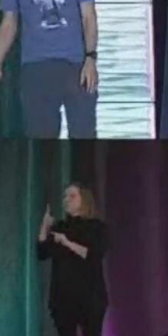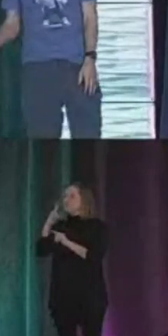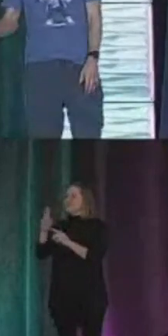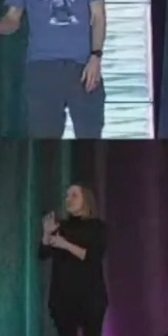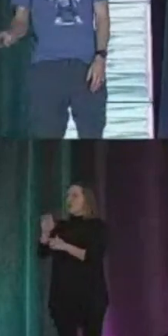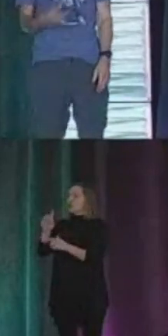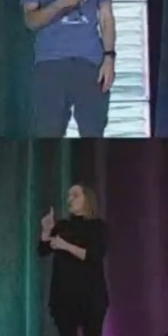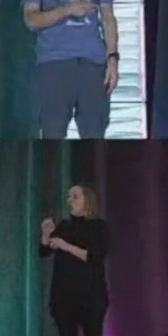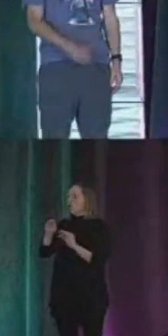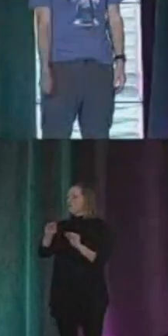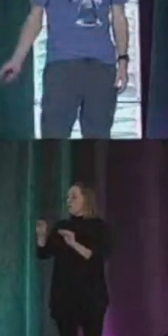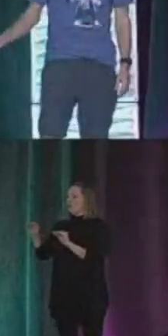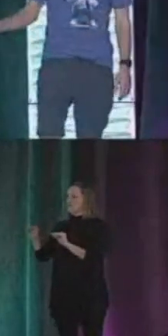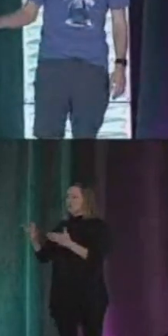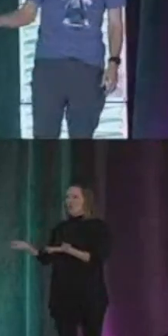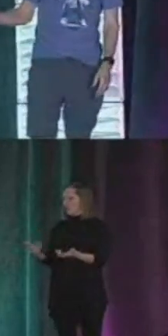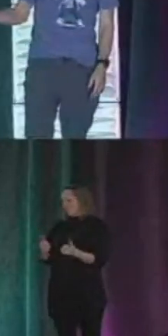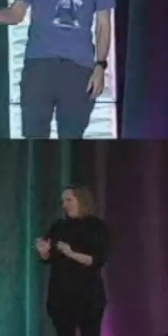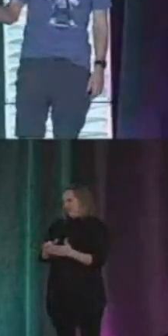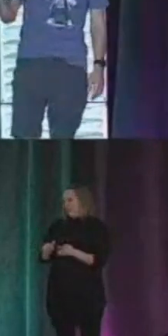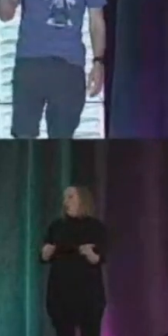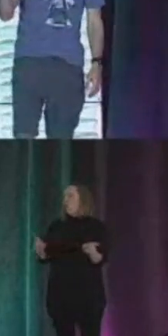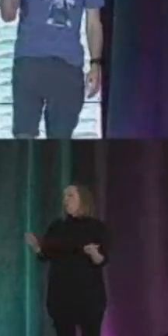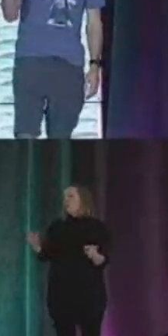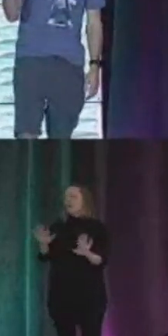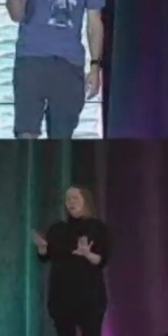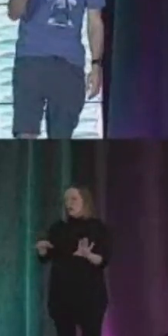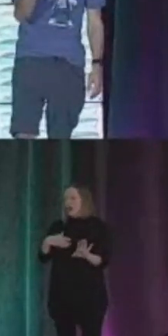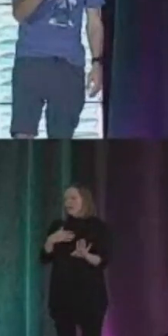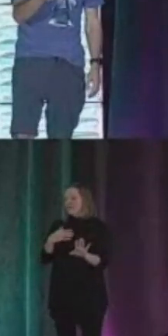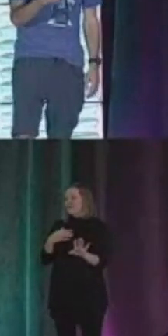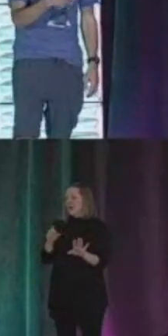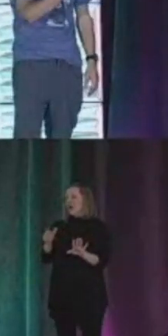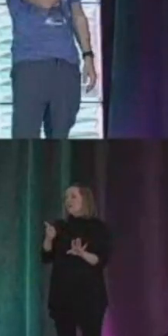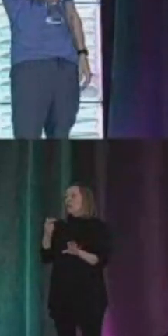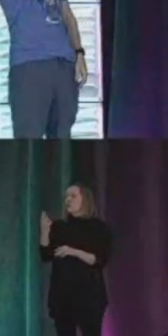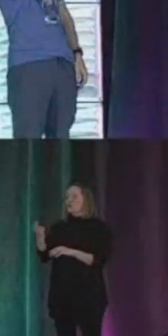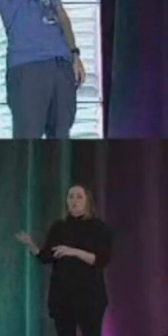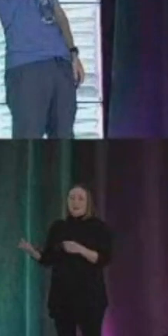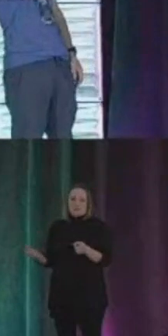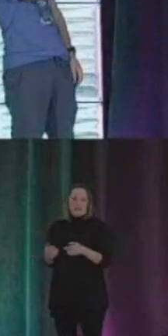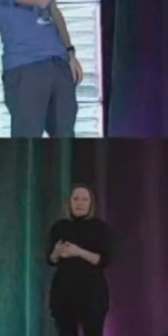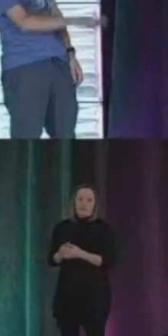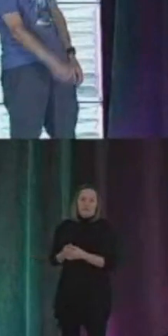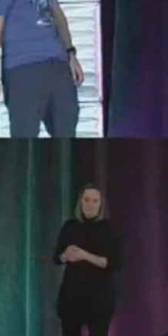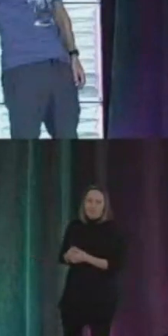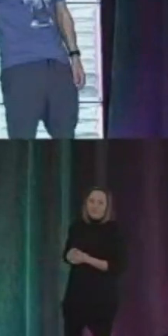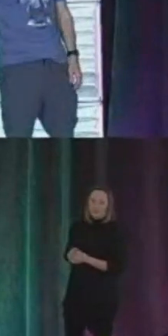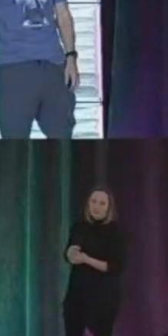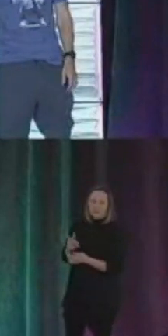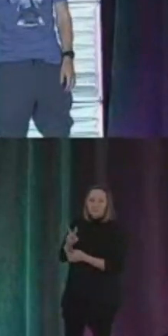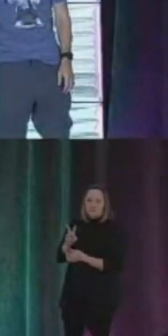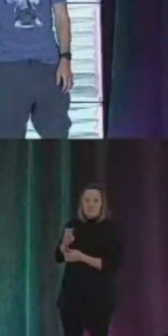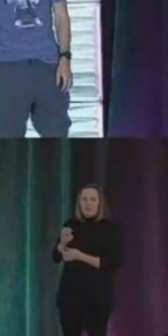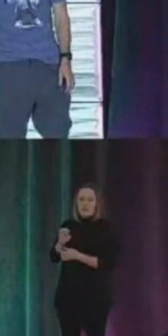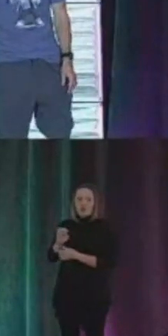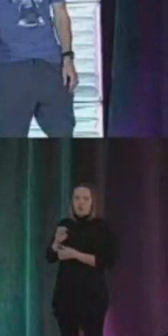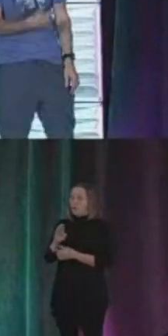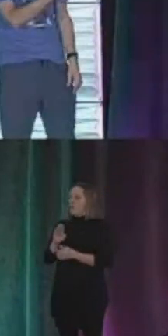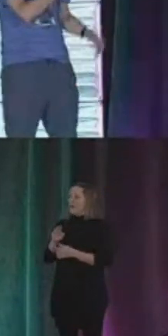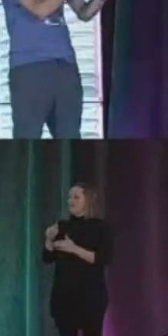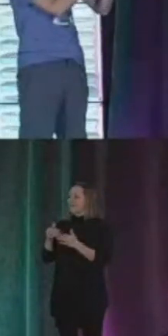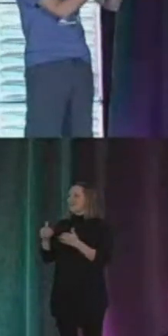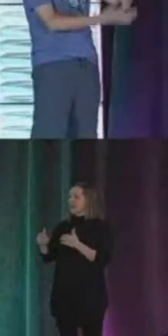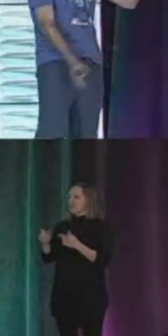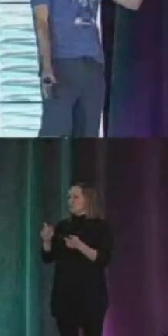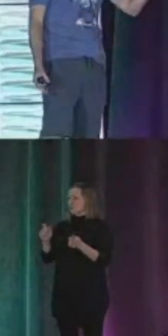stuff. So give that a look. I have one more thing, another resource here, and that's the Web's Next Transition on Epic Web.